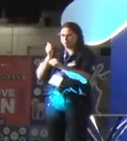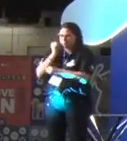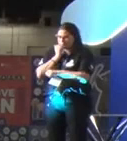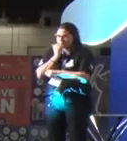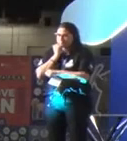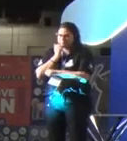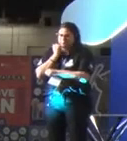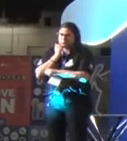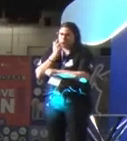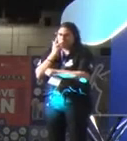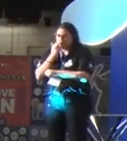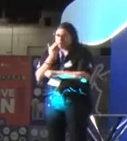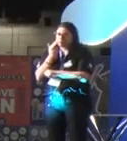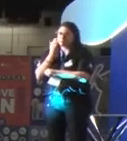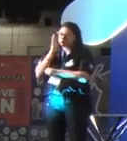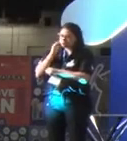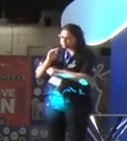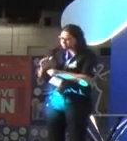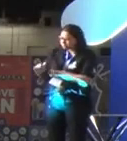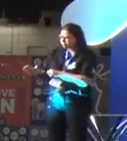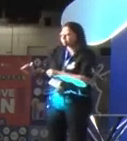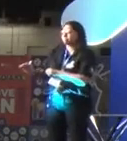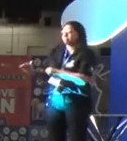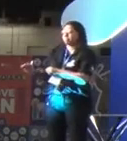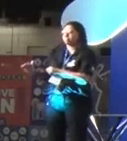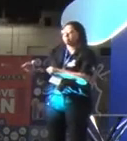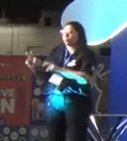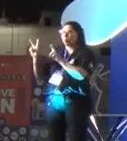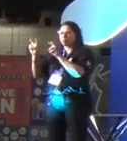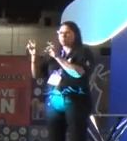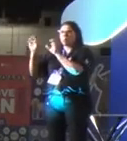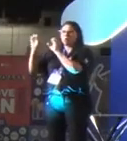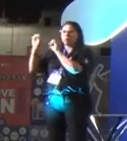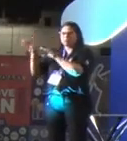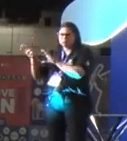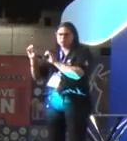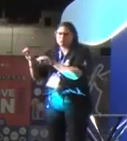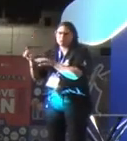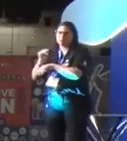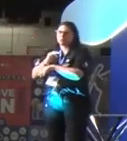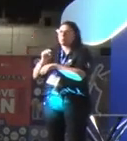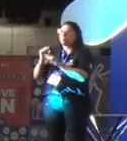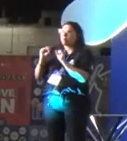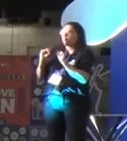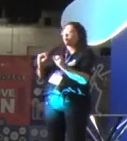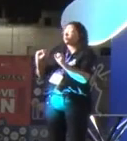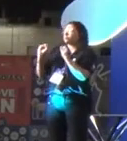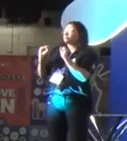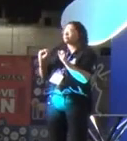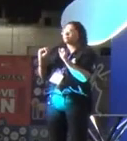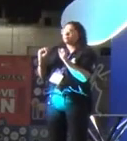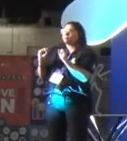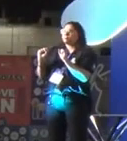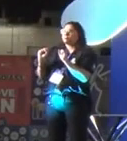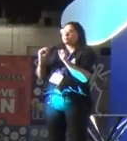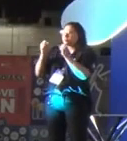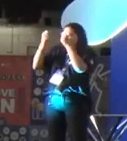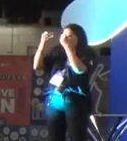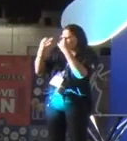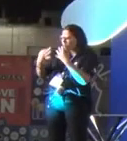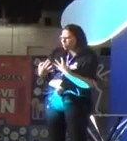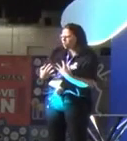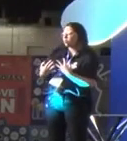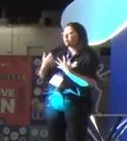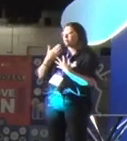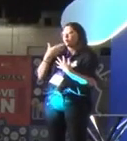and education, you can almost put in the general population, because I think that was very much the feeling